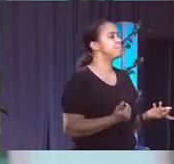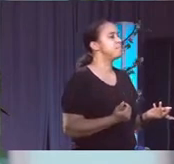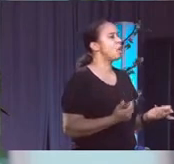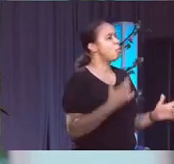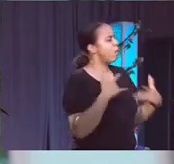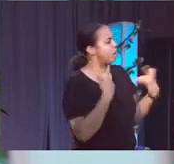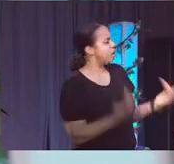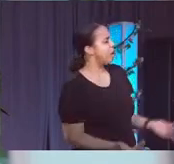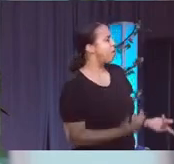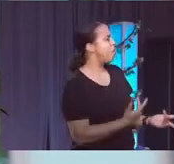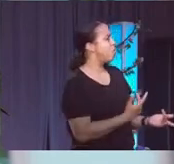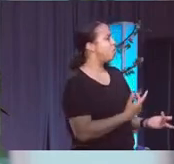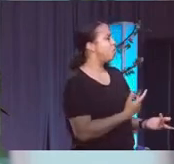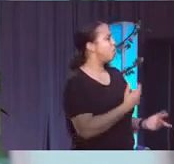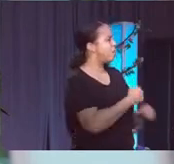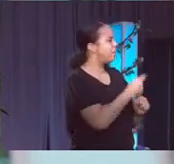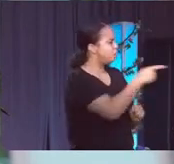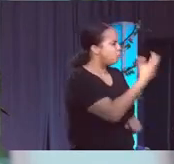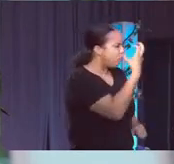what makes you tick?